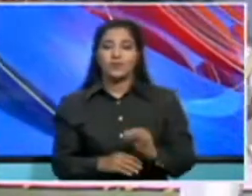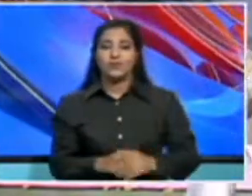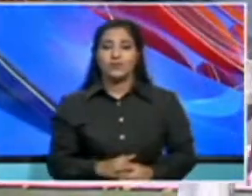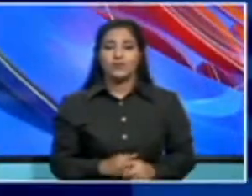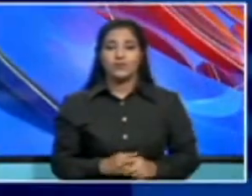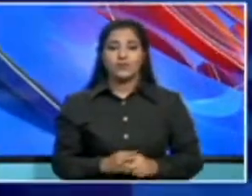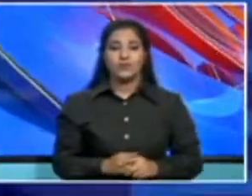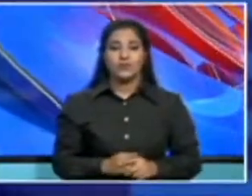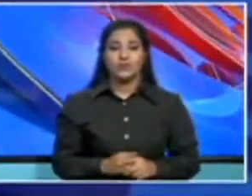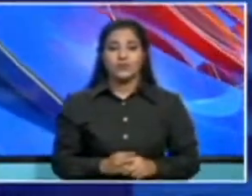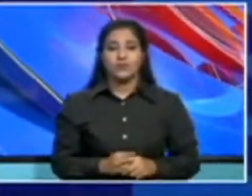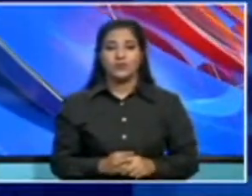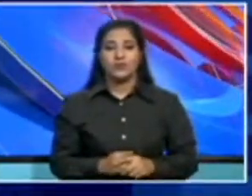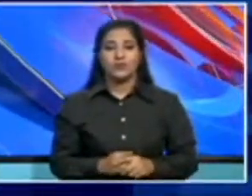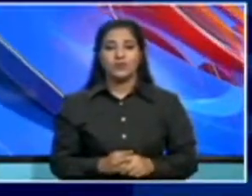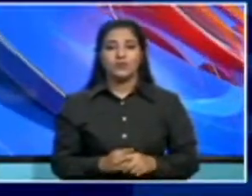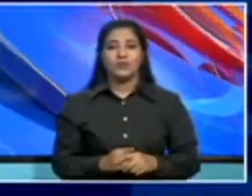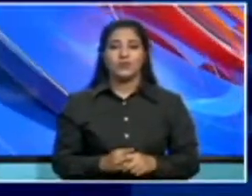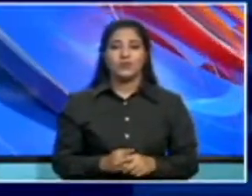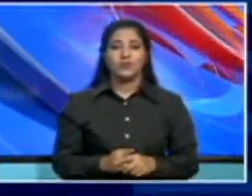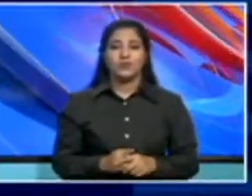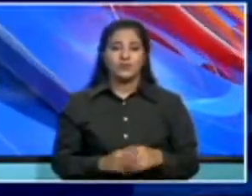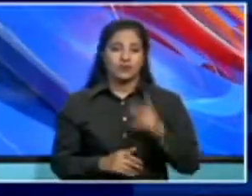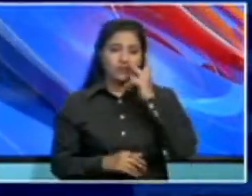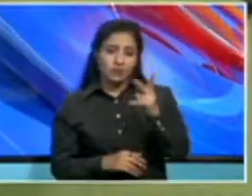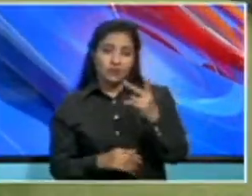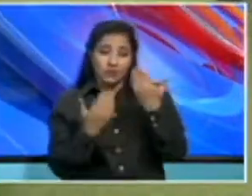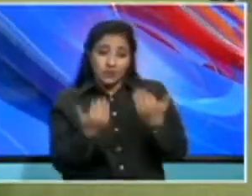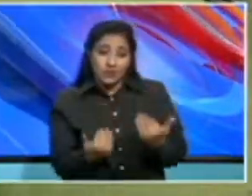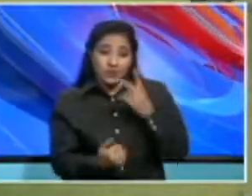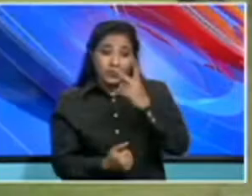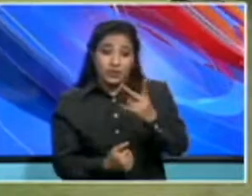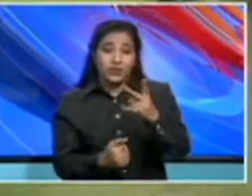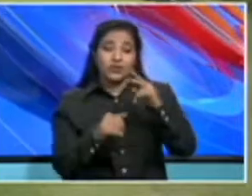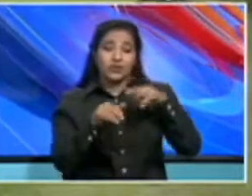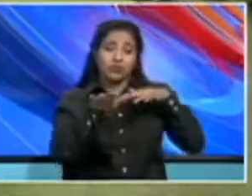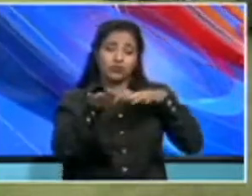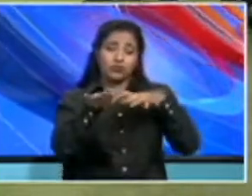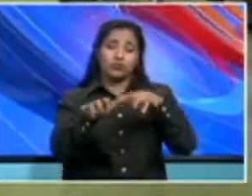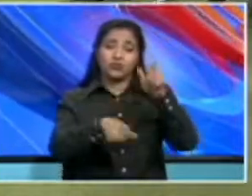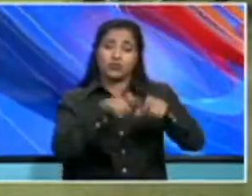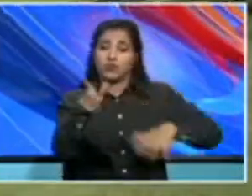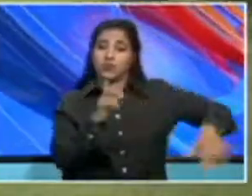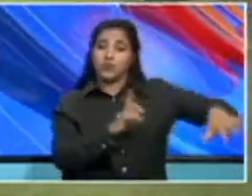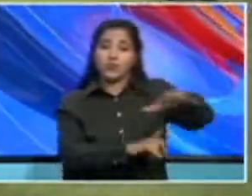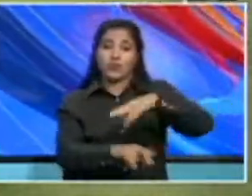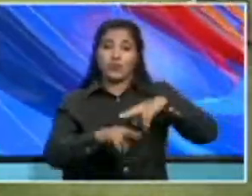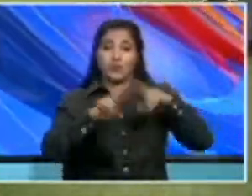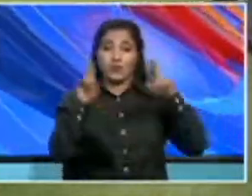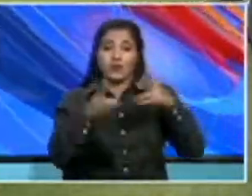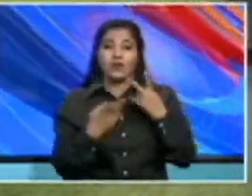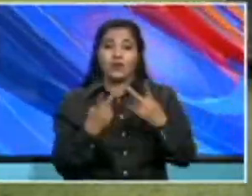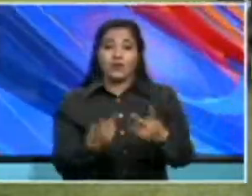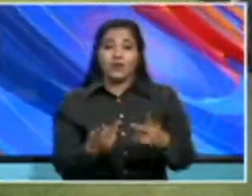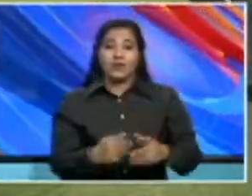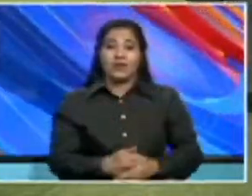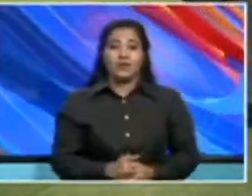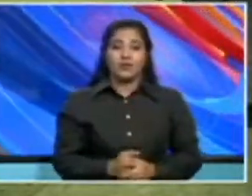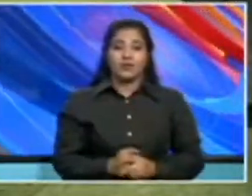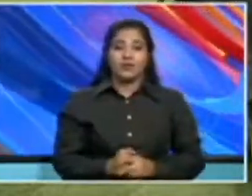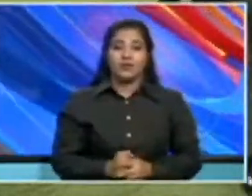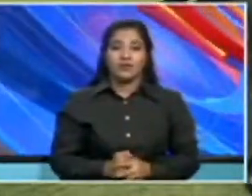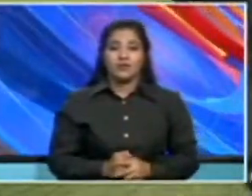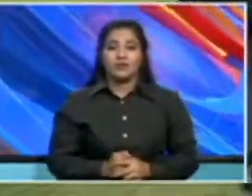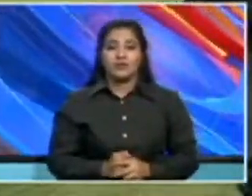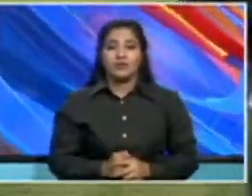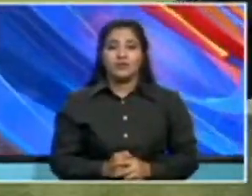there you see the gigantic mascot looking on, and a beaming Prime Minister applauding